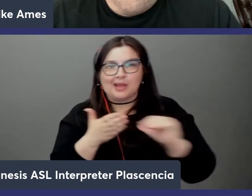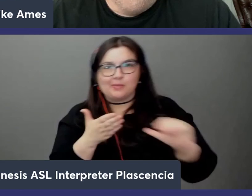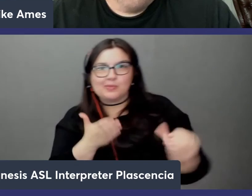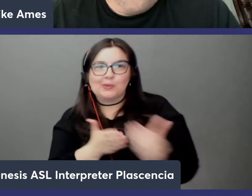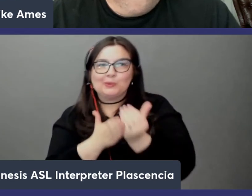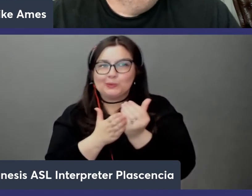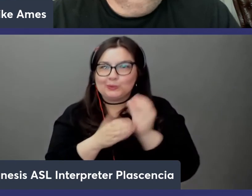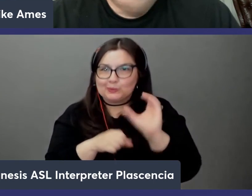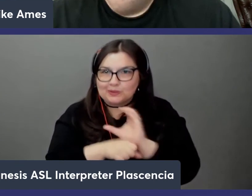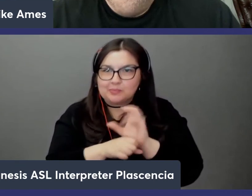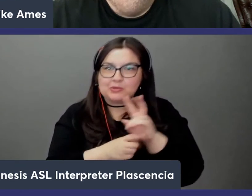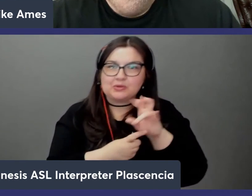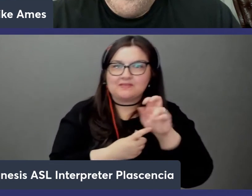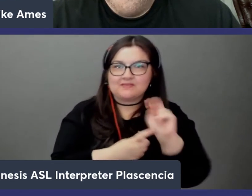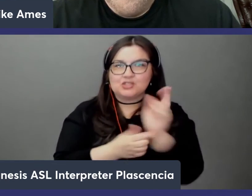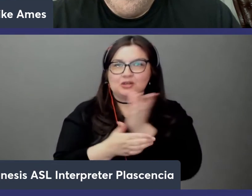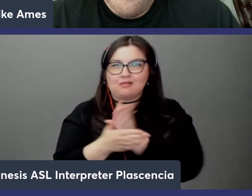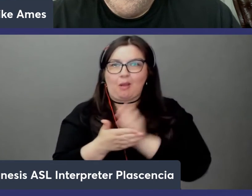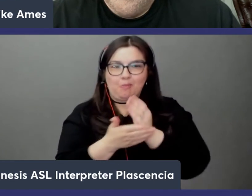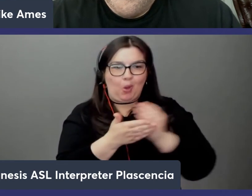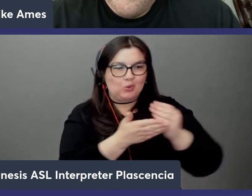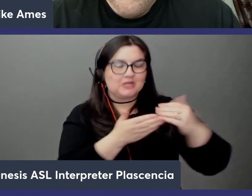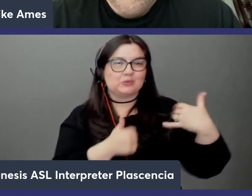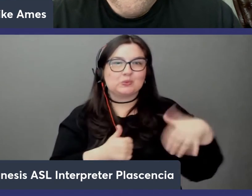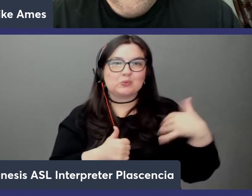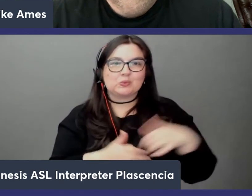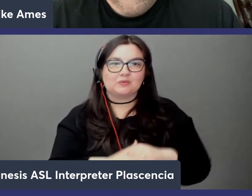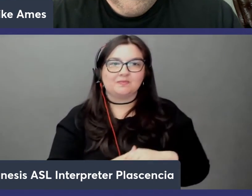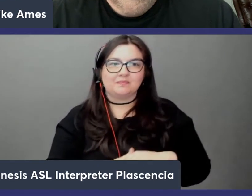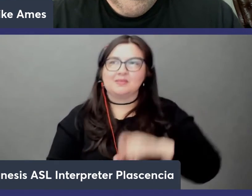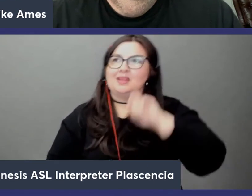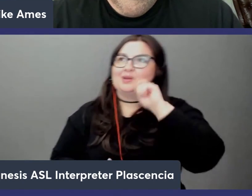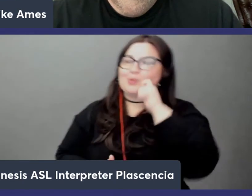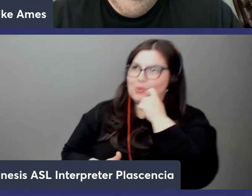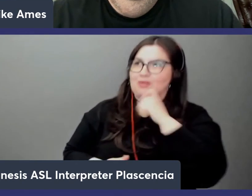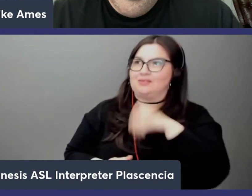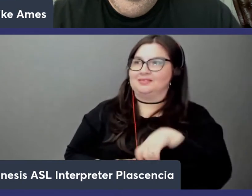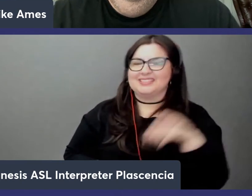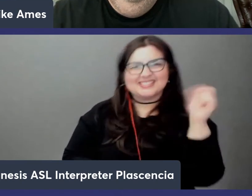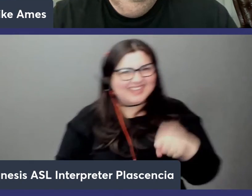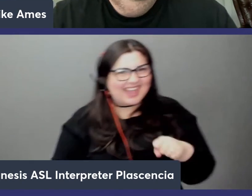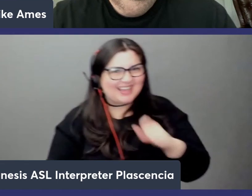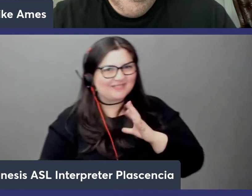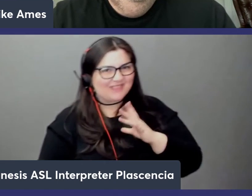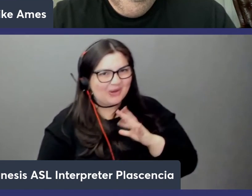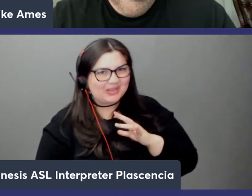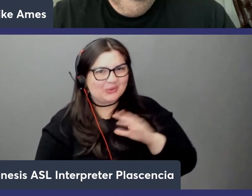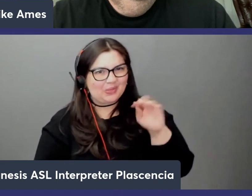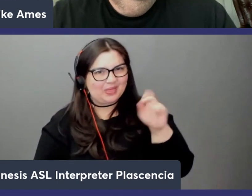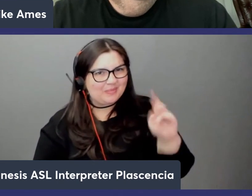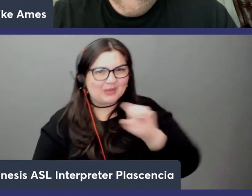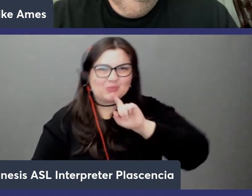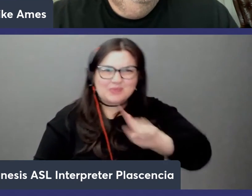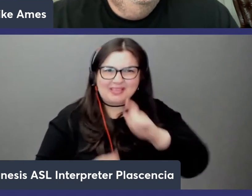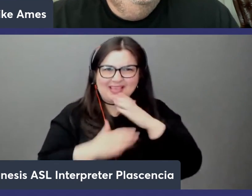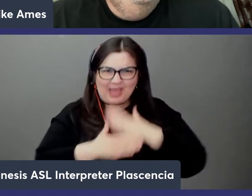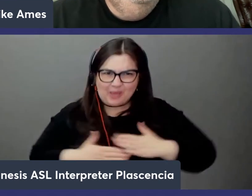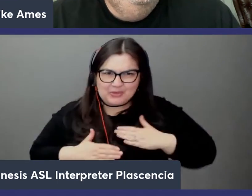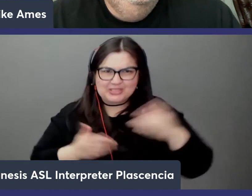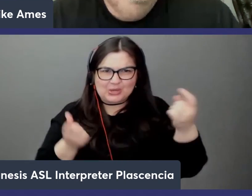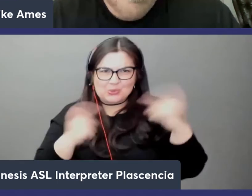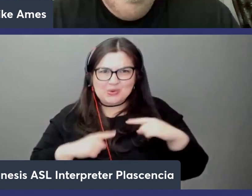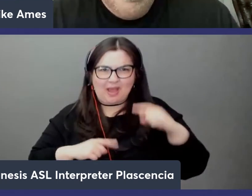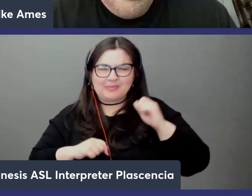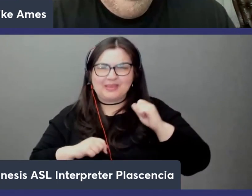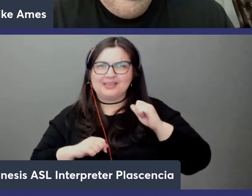vision components. Cool. Very cool, Mike. Really appreciate you coming on the show. Like I